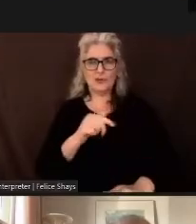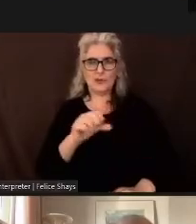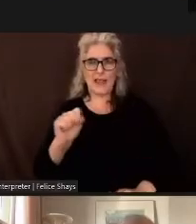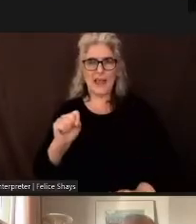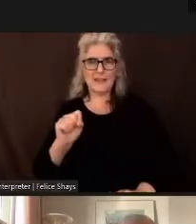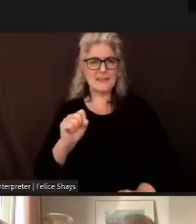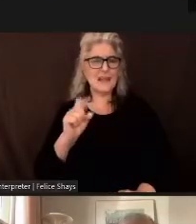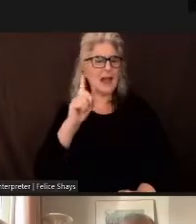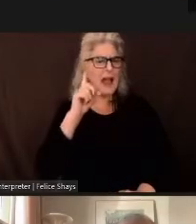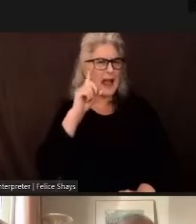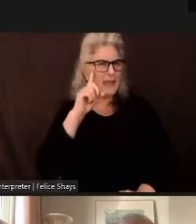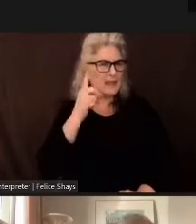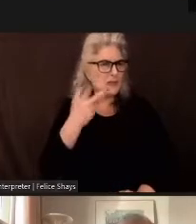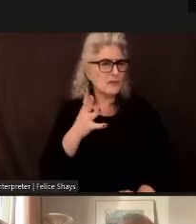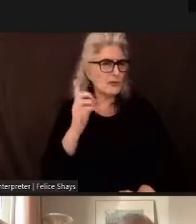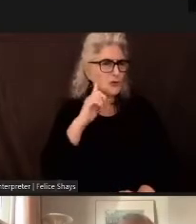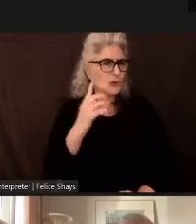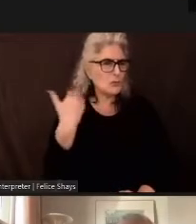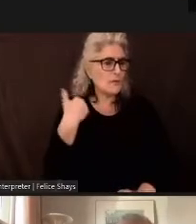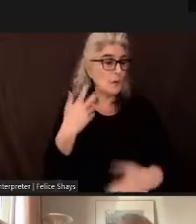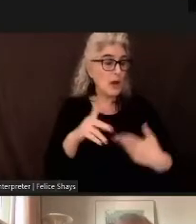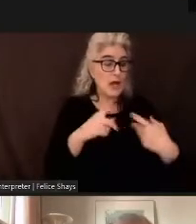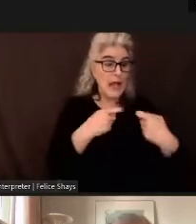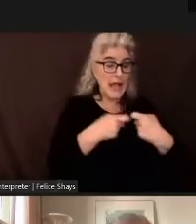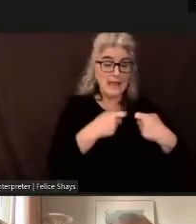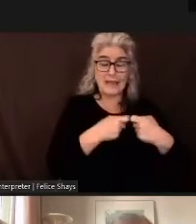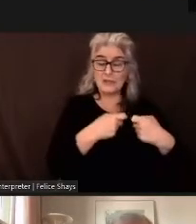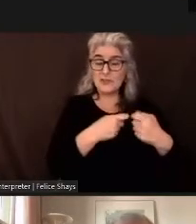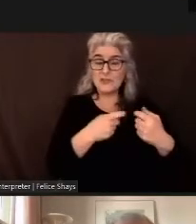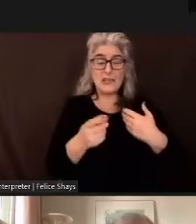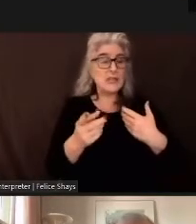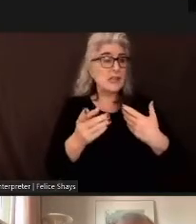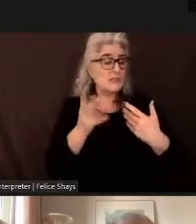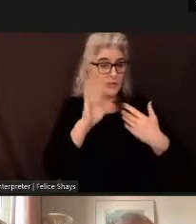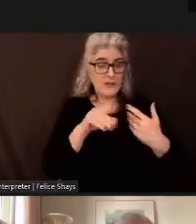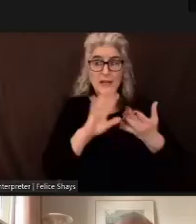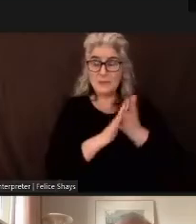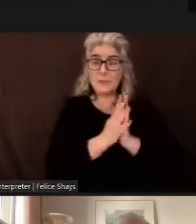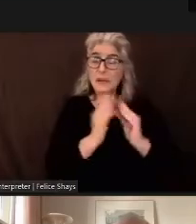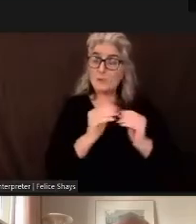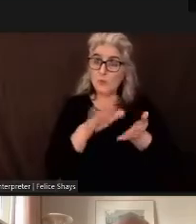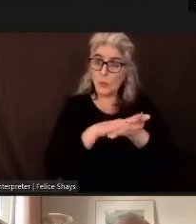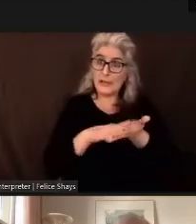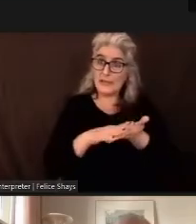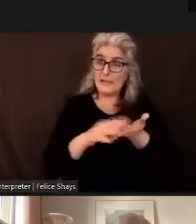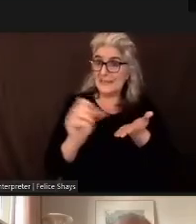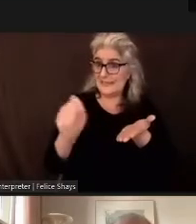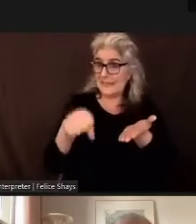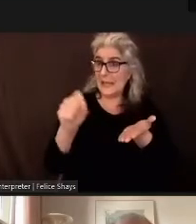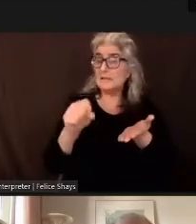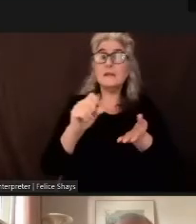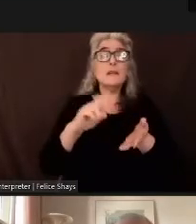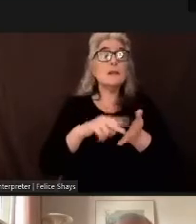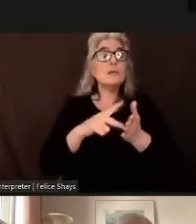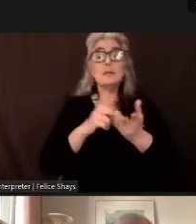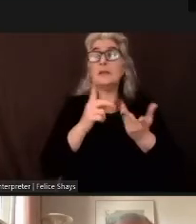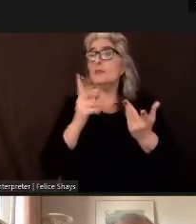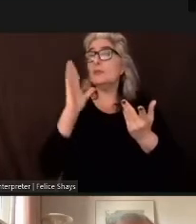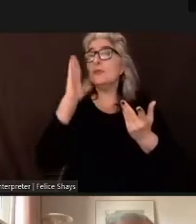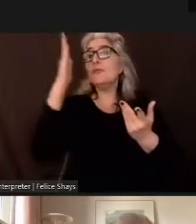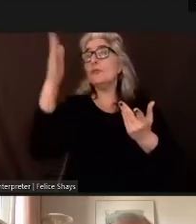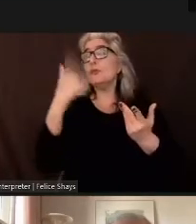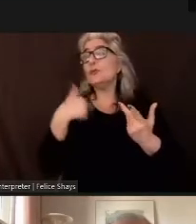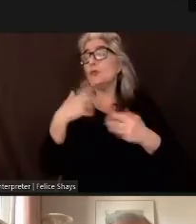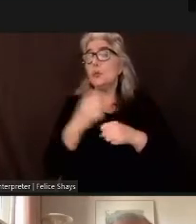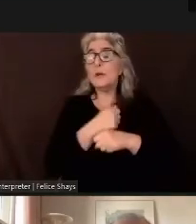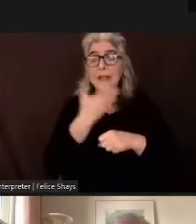earlier, electricity is continuously getting cleaner, which means that once we transition to getting our heat from electricity, and